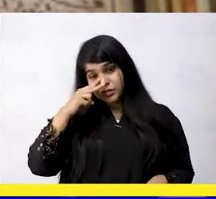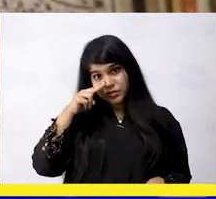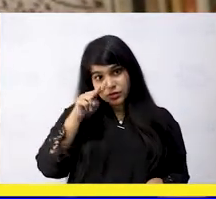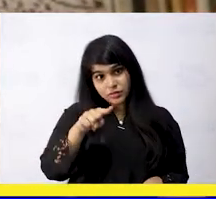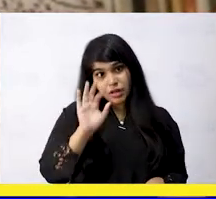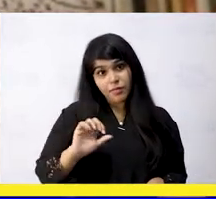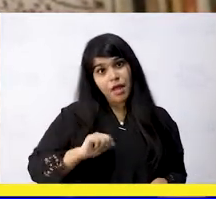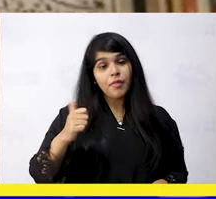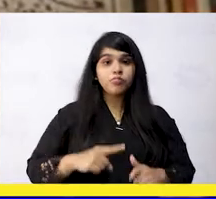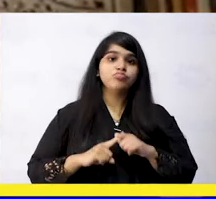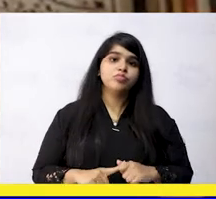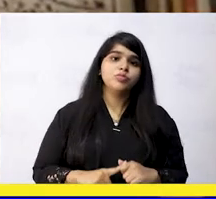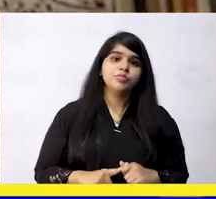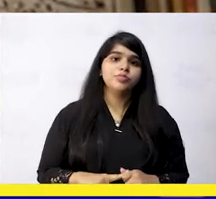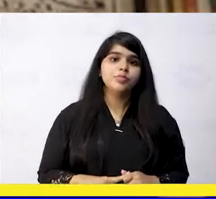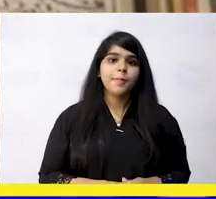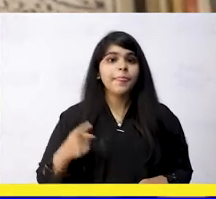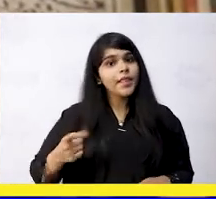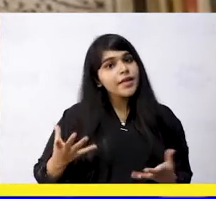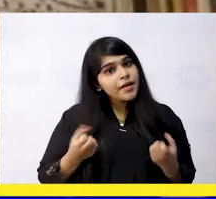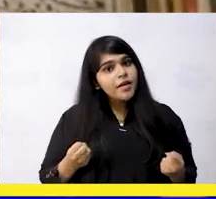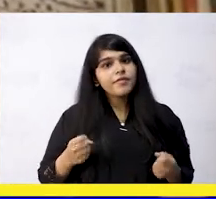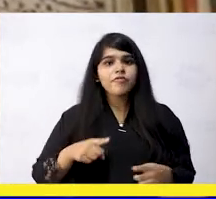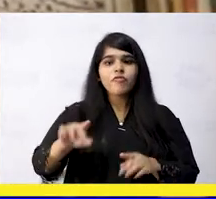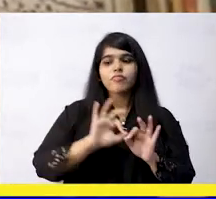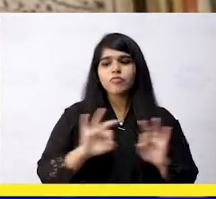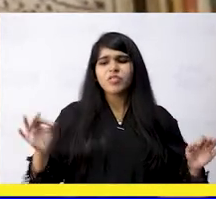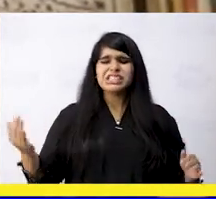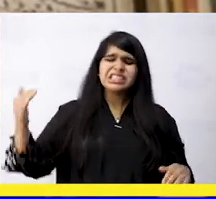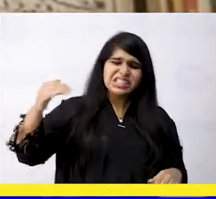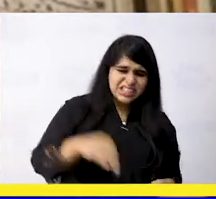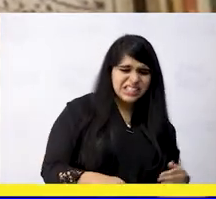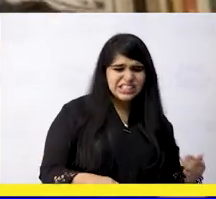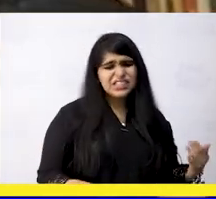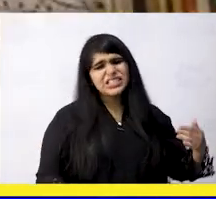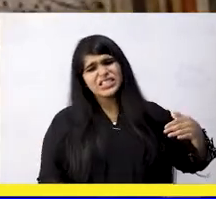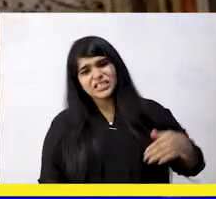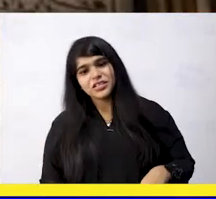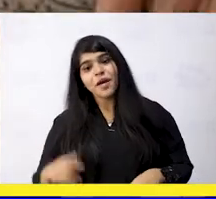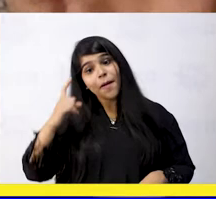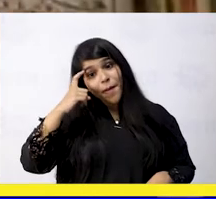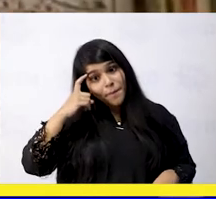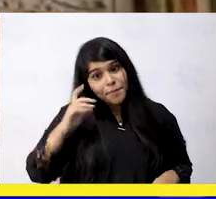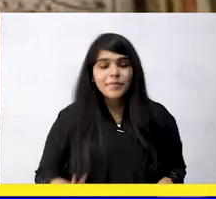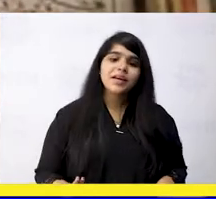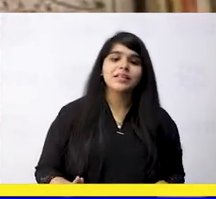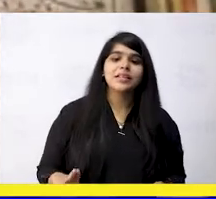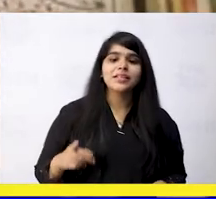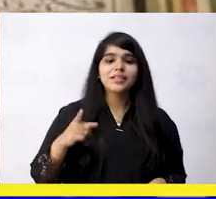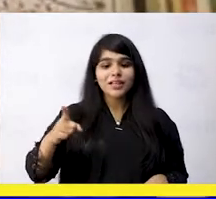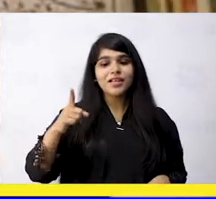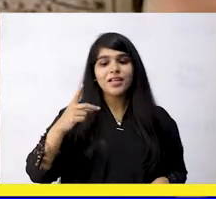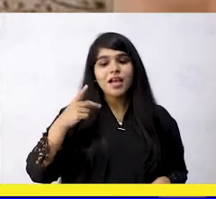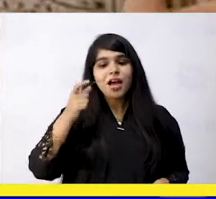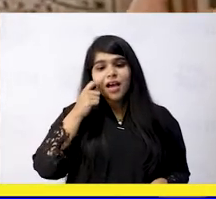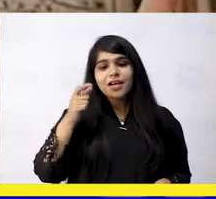inner eye on the goal. Yep, he had to get to that finish line. He knew that